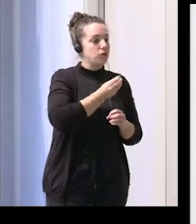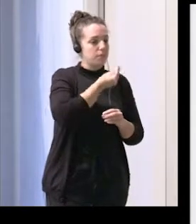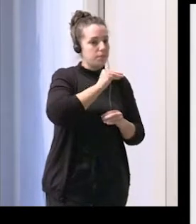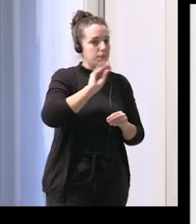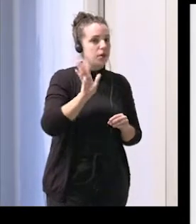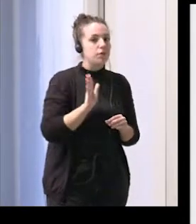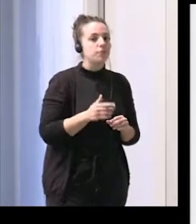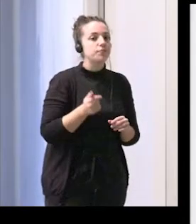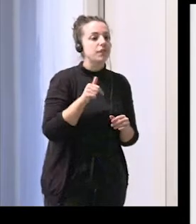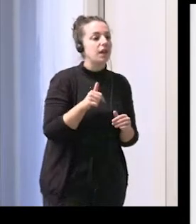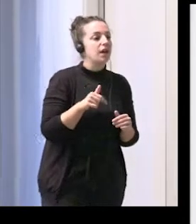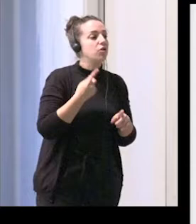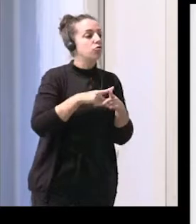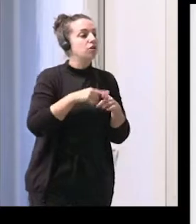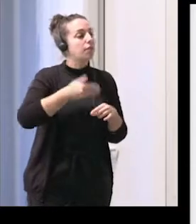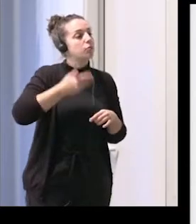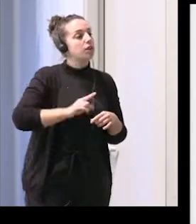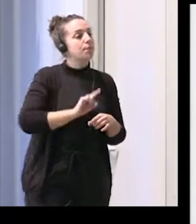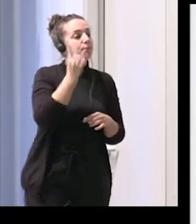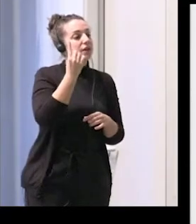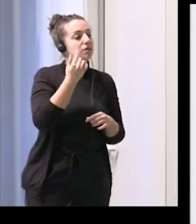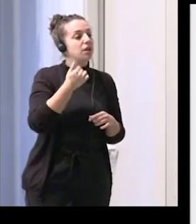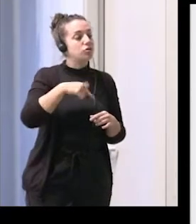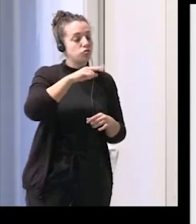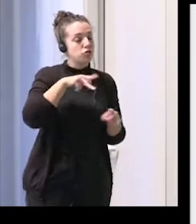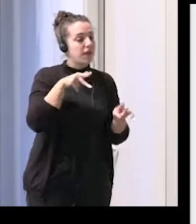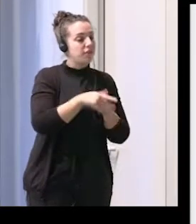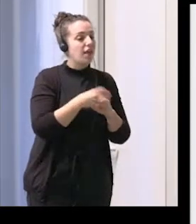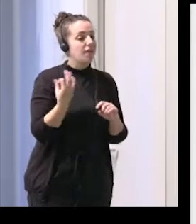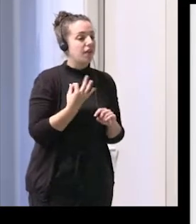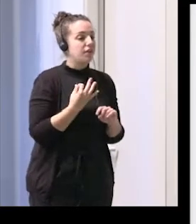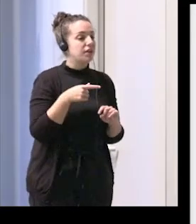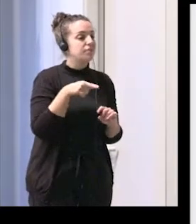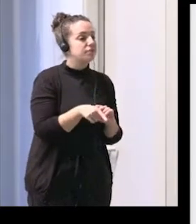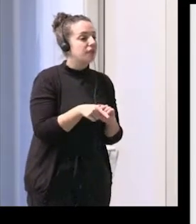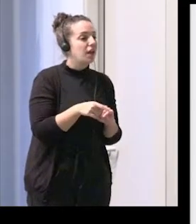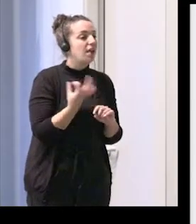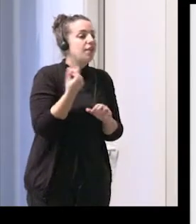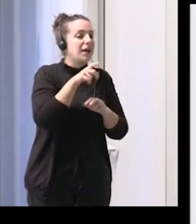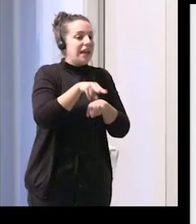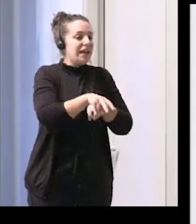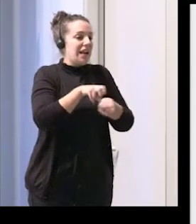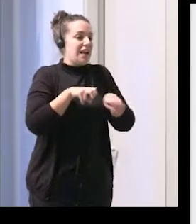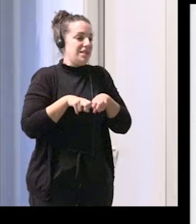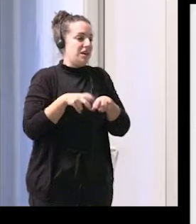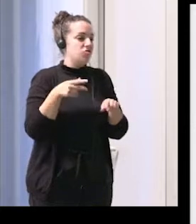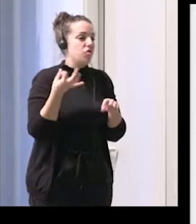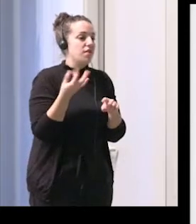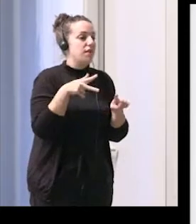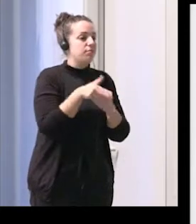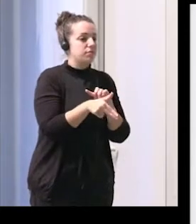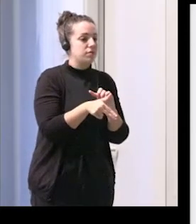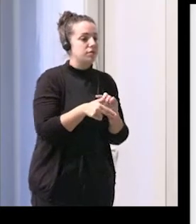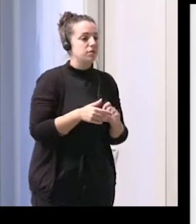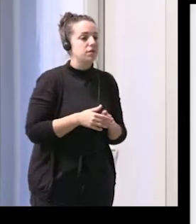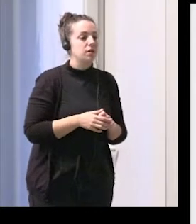factor to avoid is a delay. So timing is key. We know we have to intervene